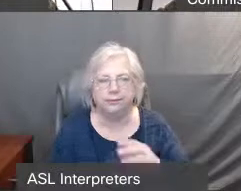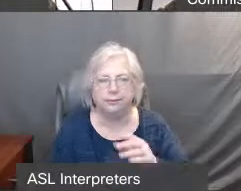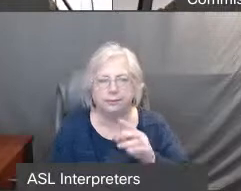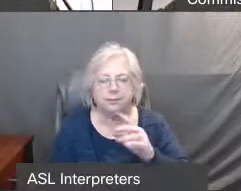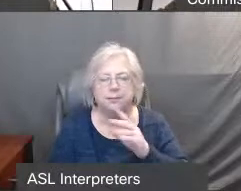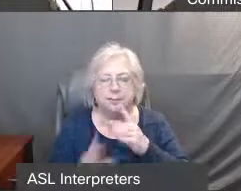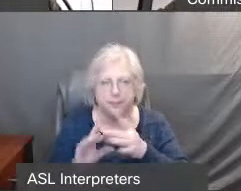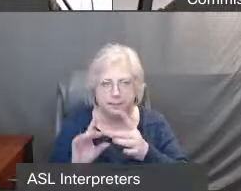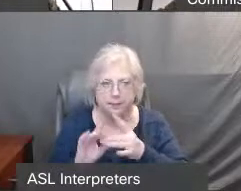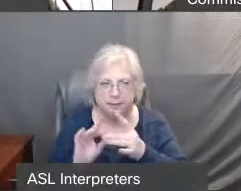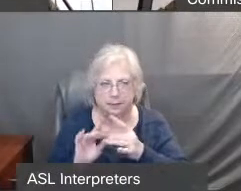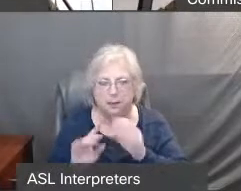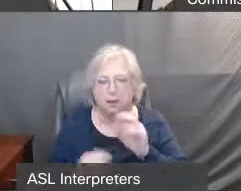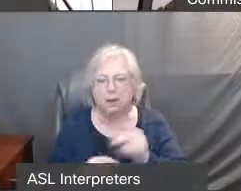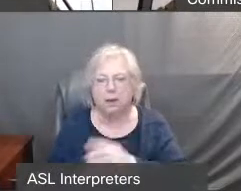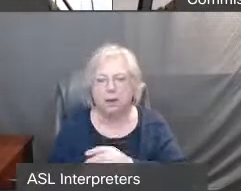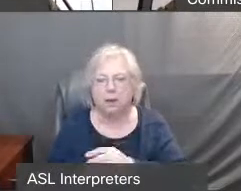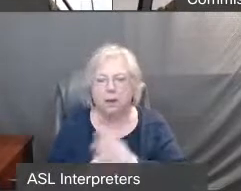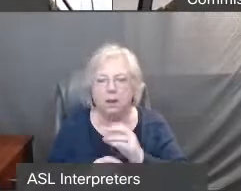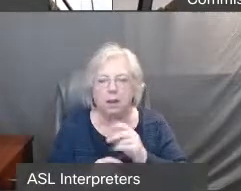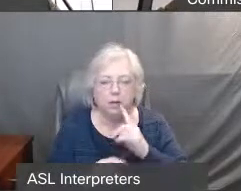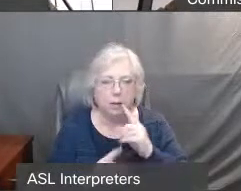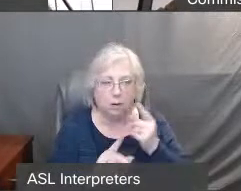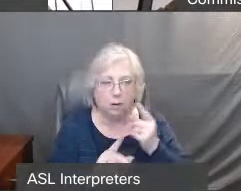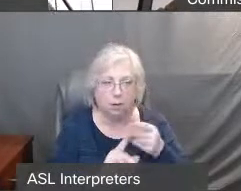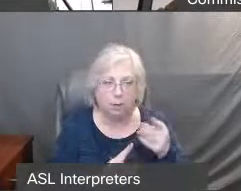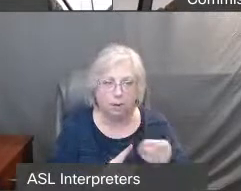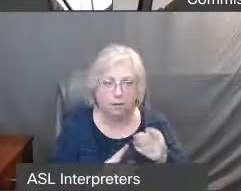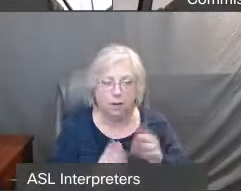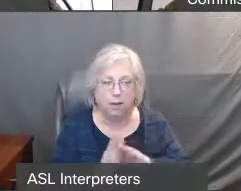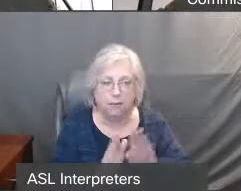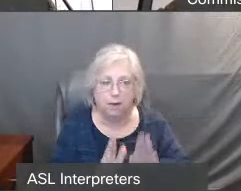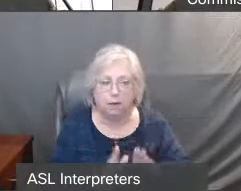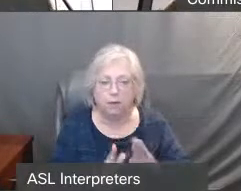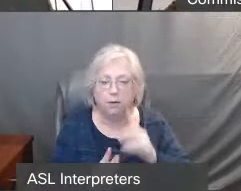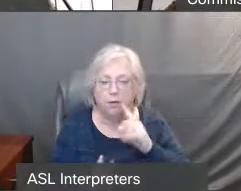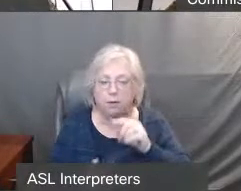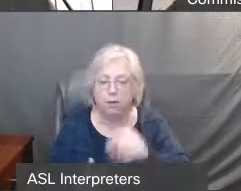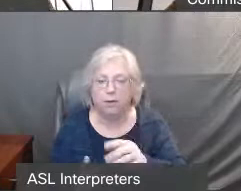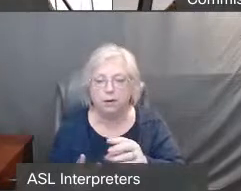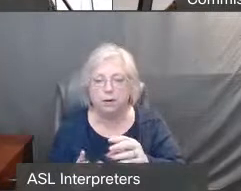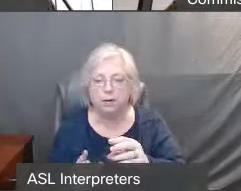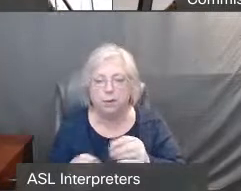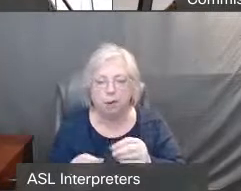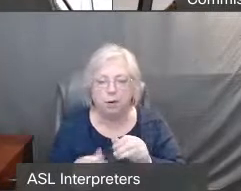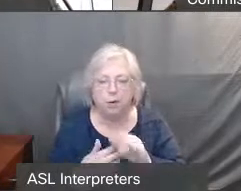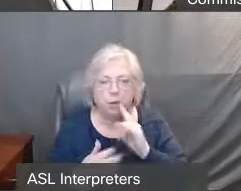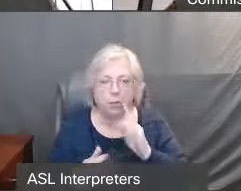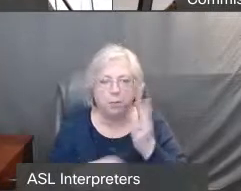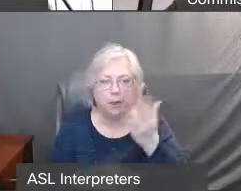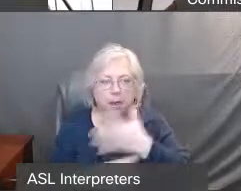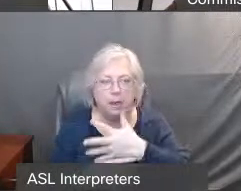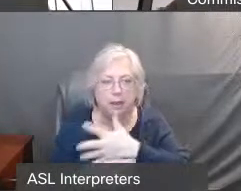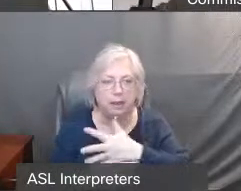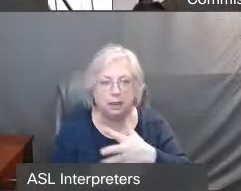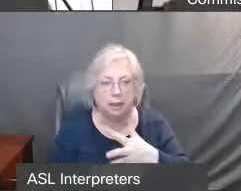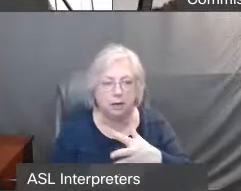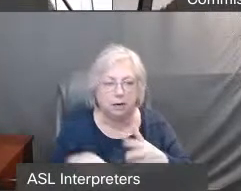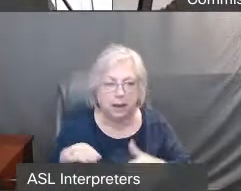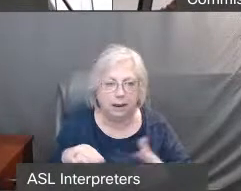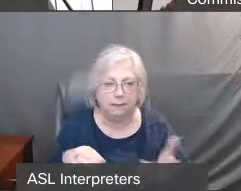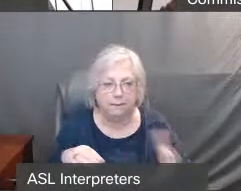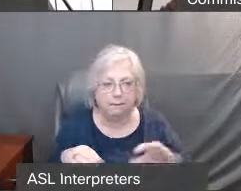So the intention of the developer with this property that's going to be cleared and filled is not clear to